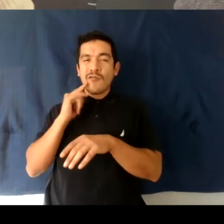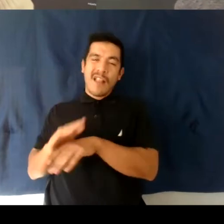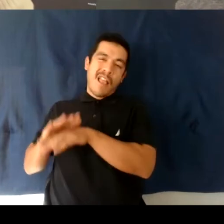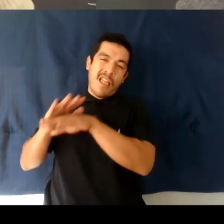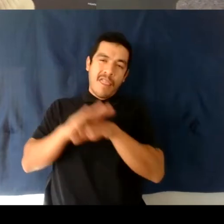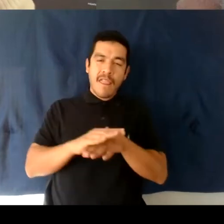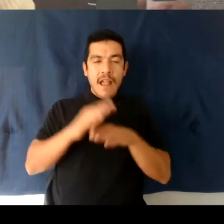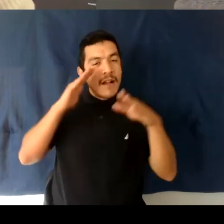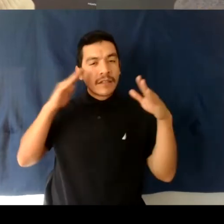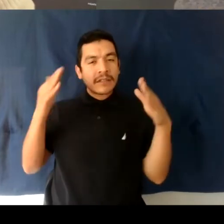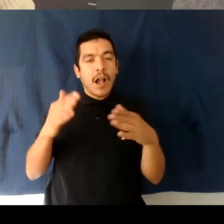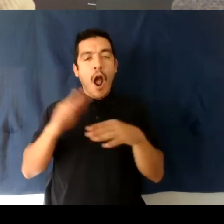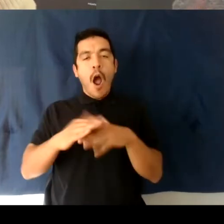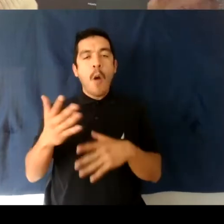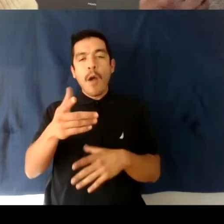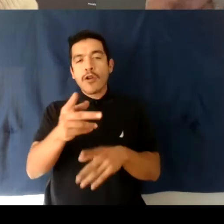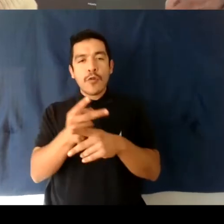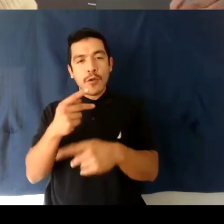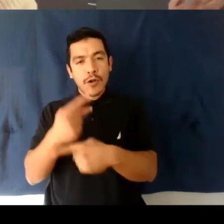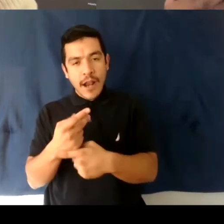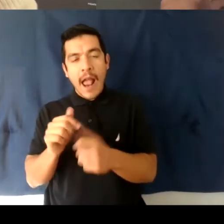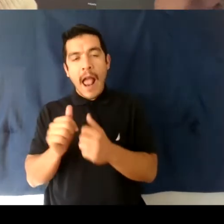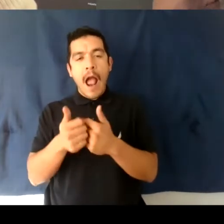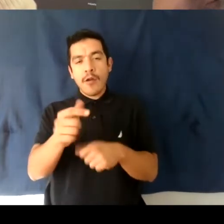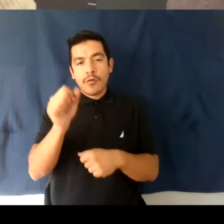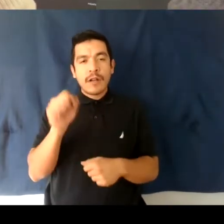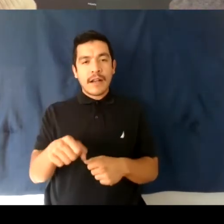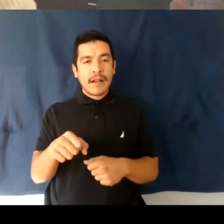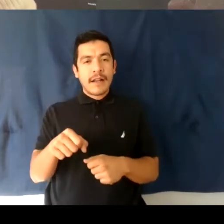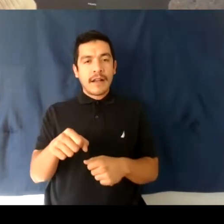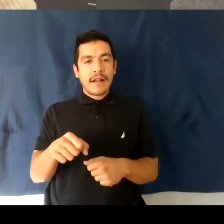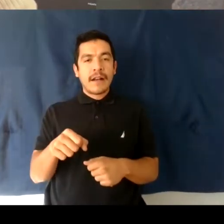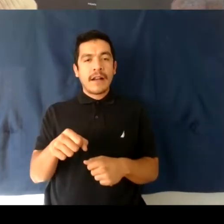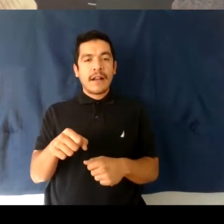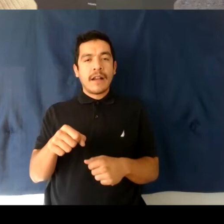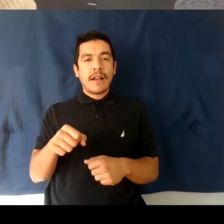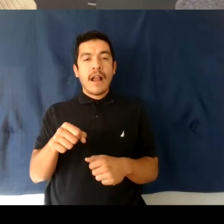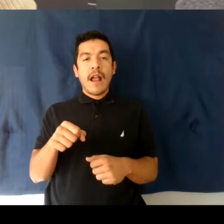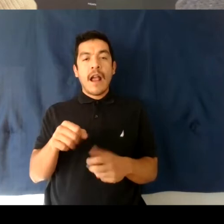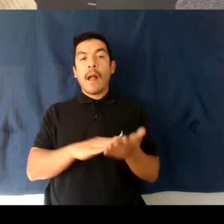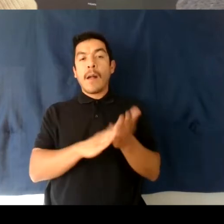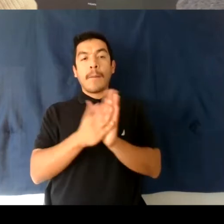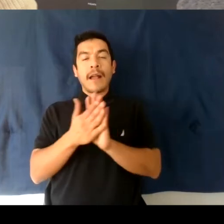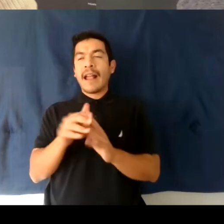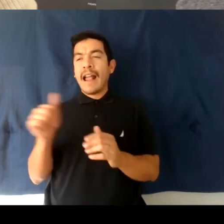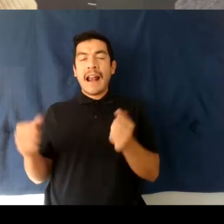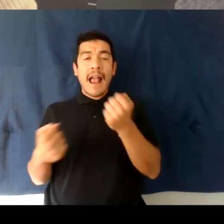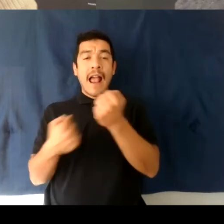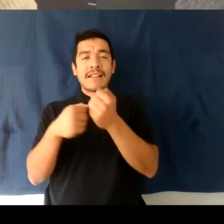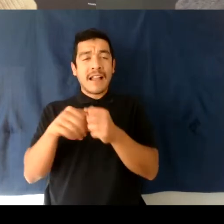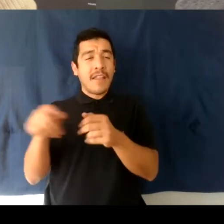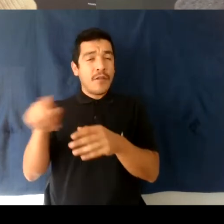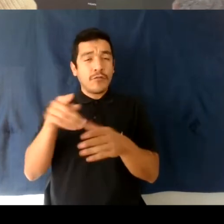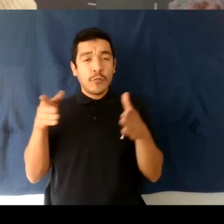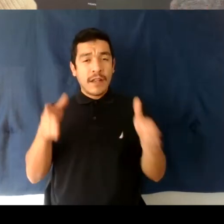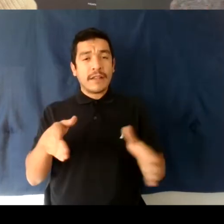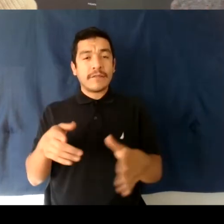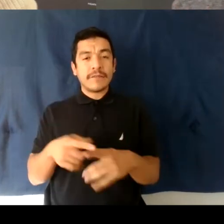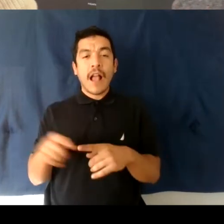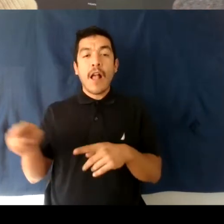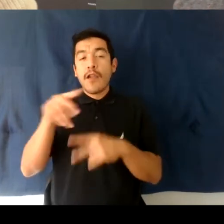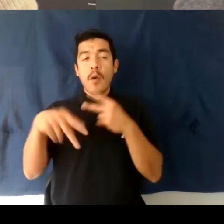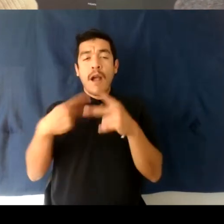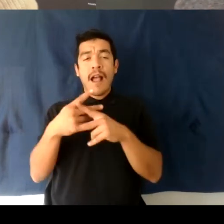emphasis on what you produce, how you can be an asset and all those things, and that, those type